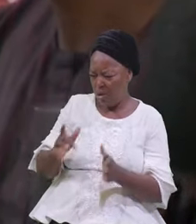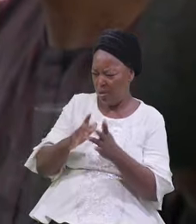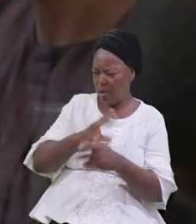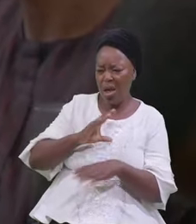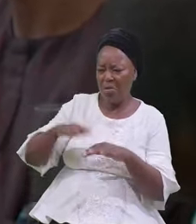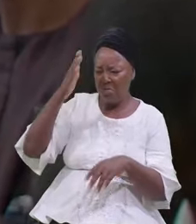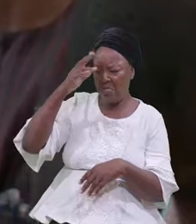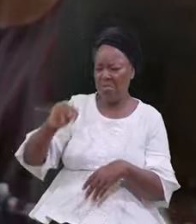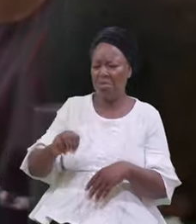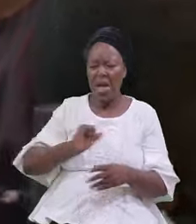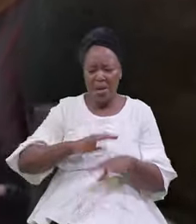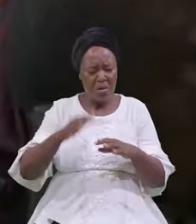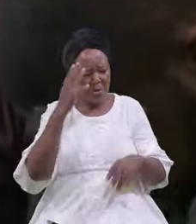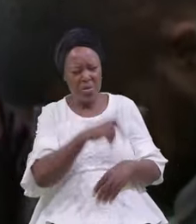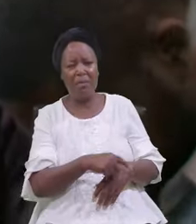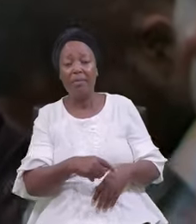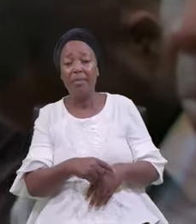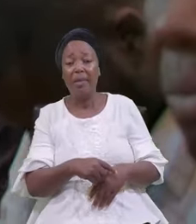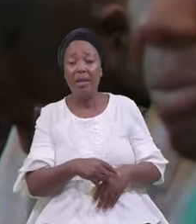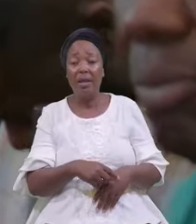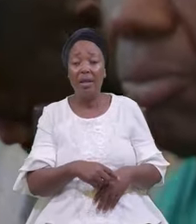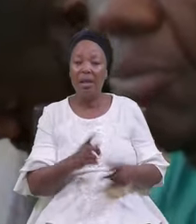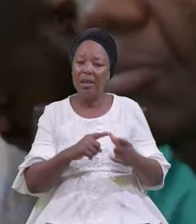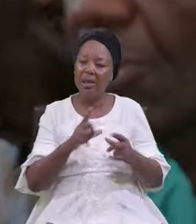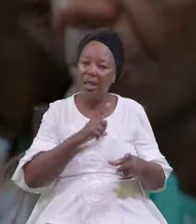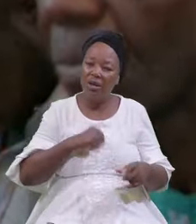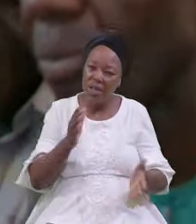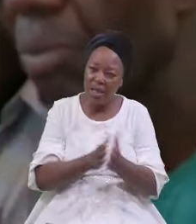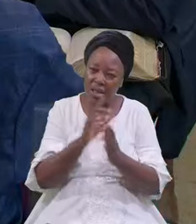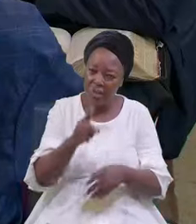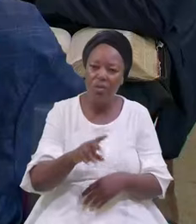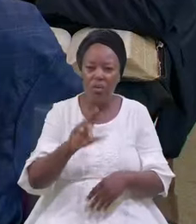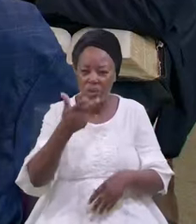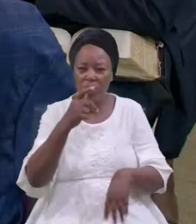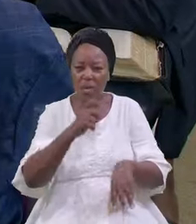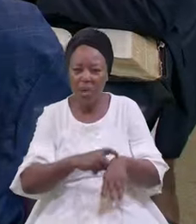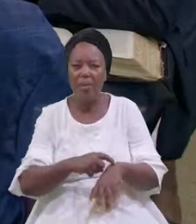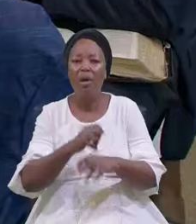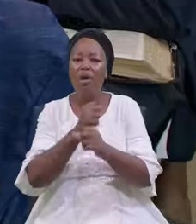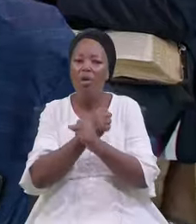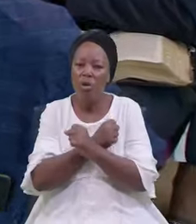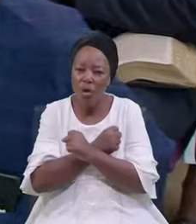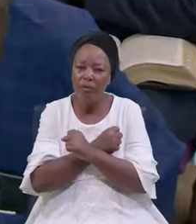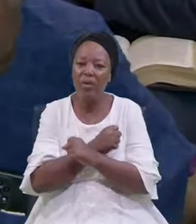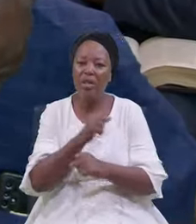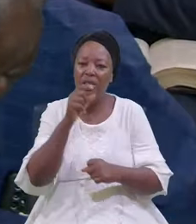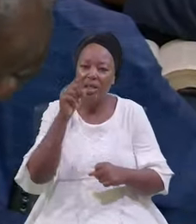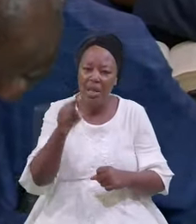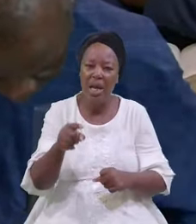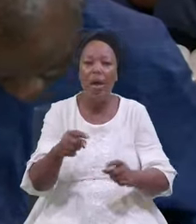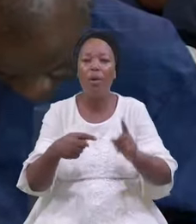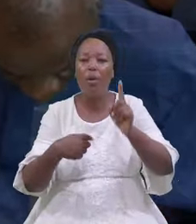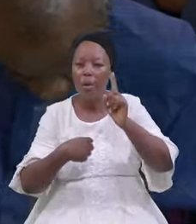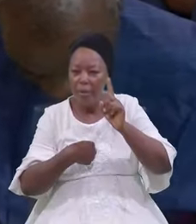Lord. And so he's asking you now the third time, lovest thou me? We should not